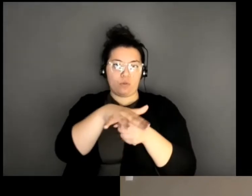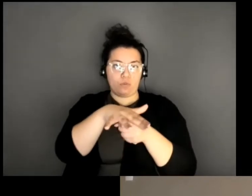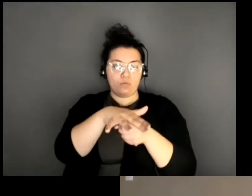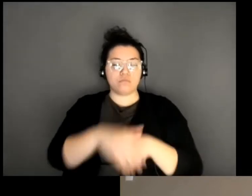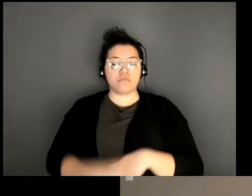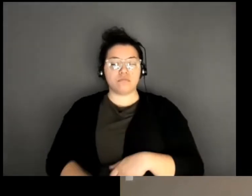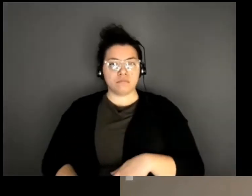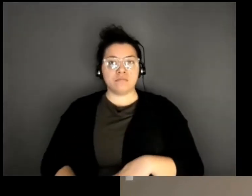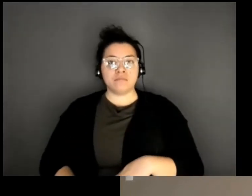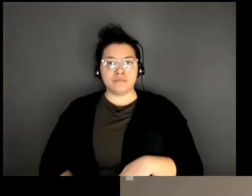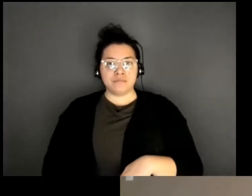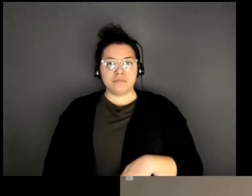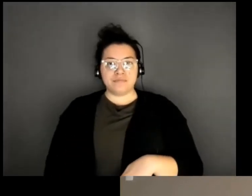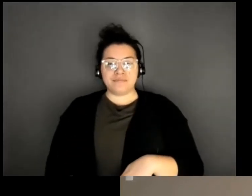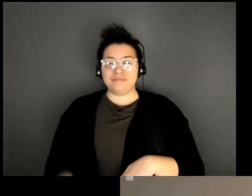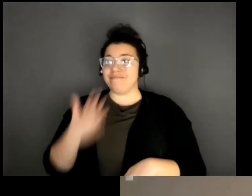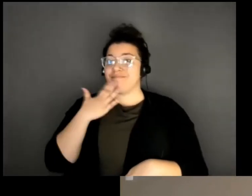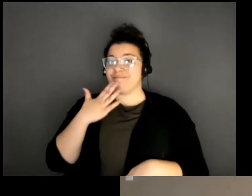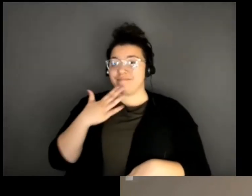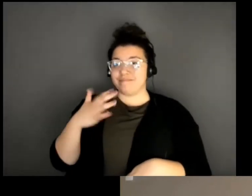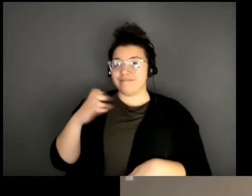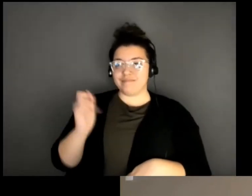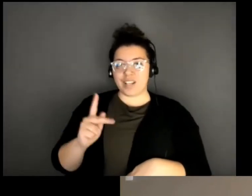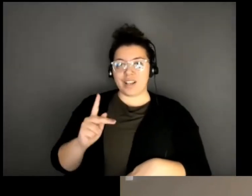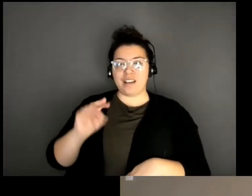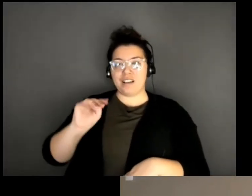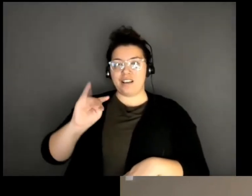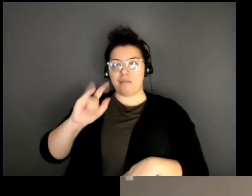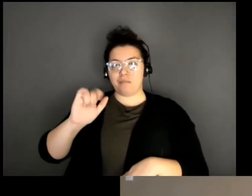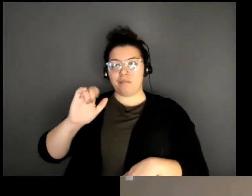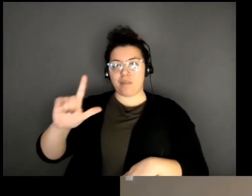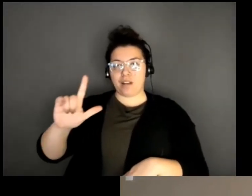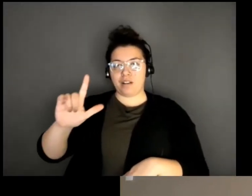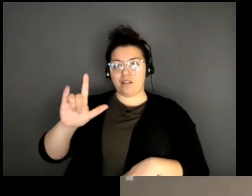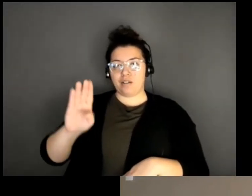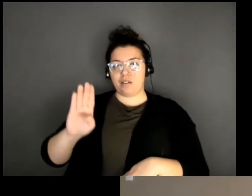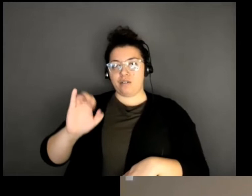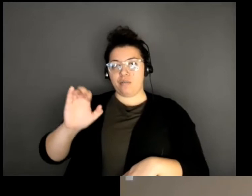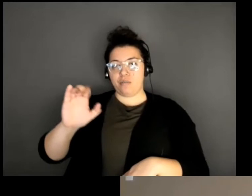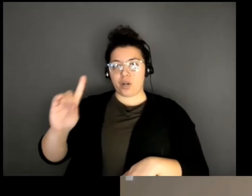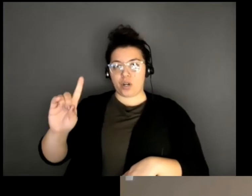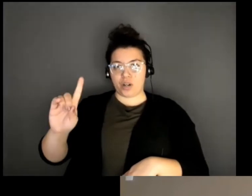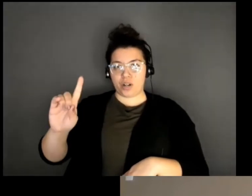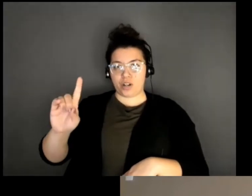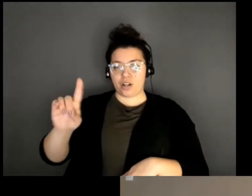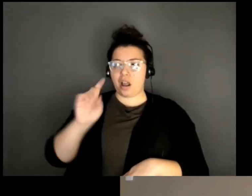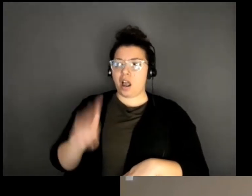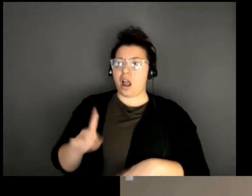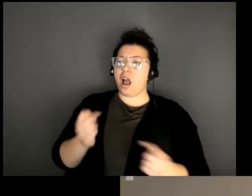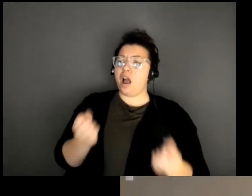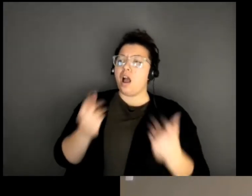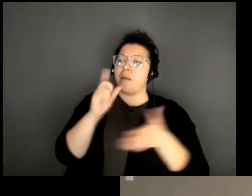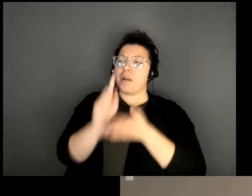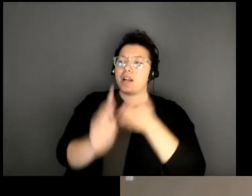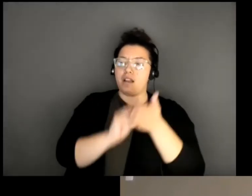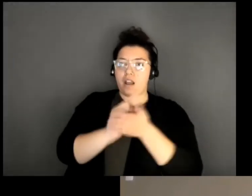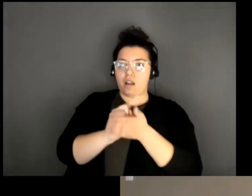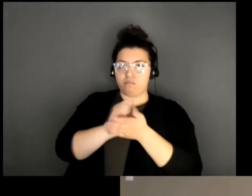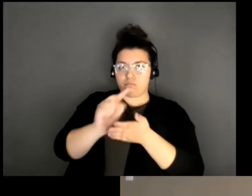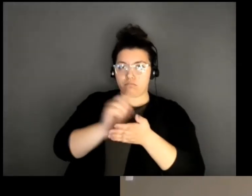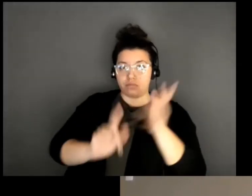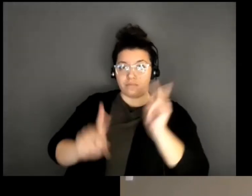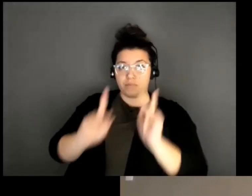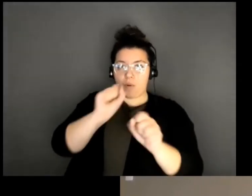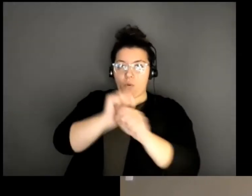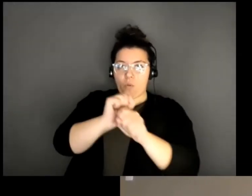Thank you very much. A question from Michael Bird. He says, how many hours a week do people work in a hotel? Maybe